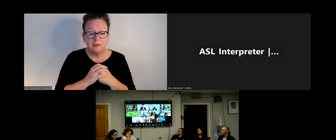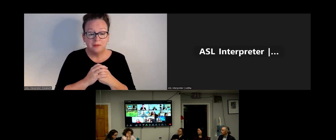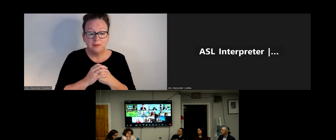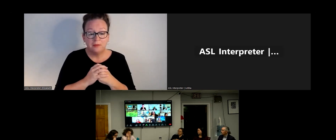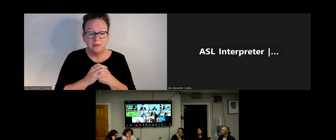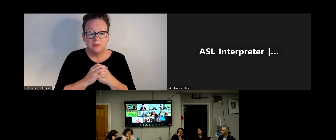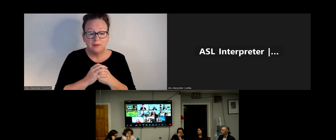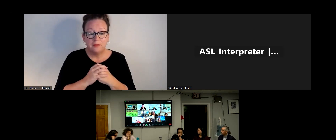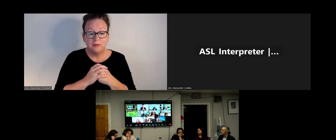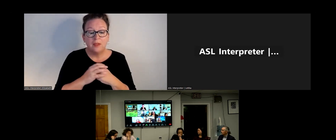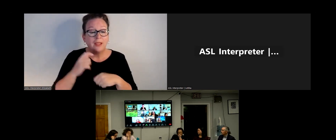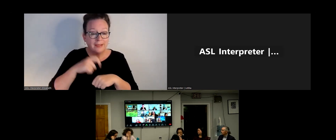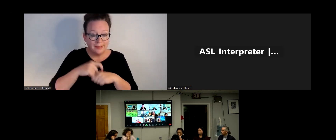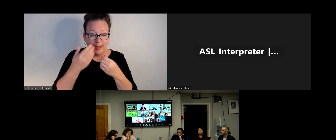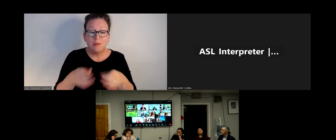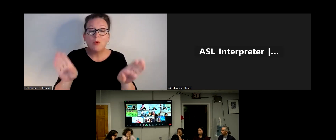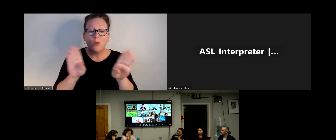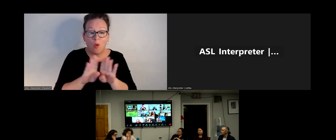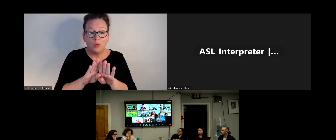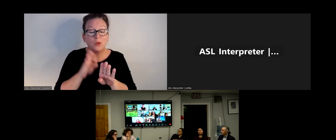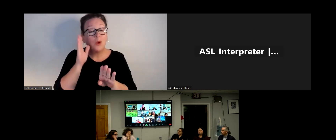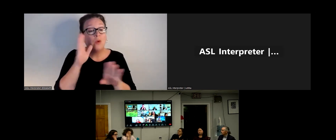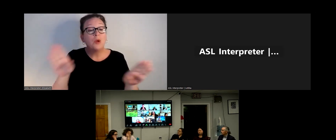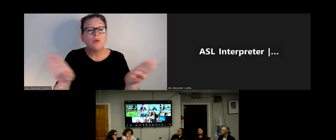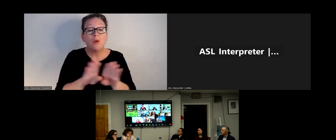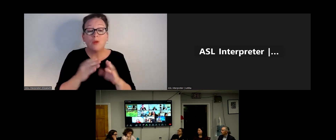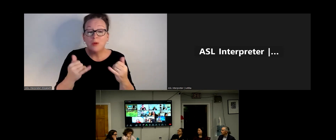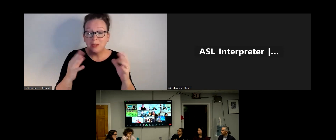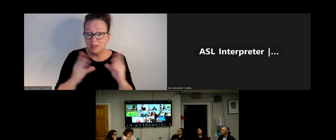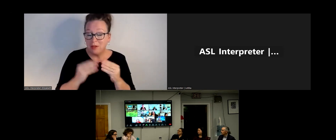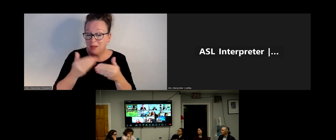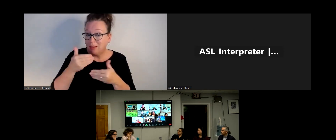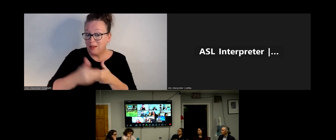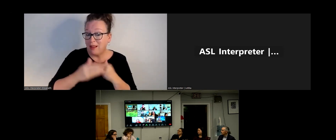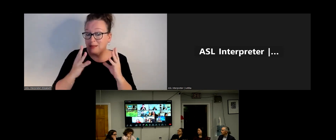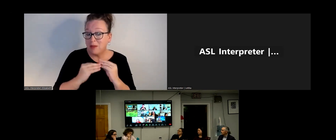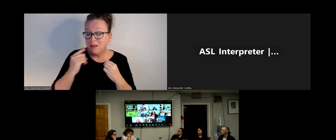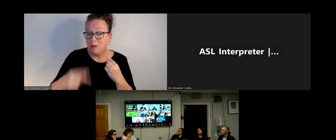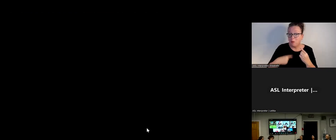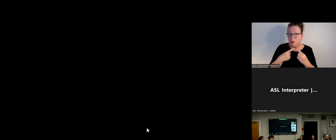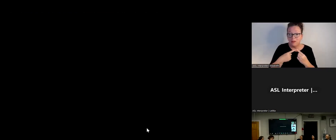we've come to a close. We're going to close out the meeting. The next meeting will be